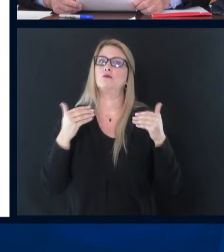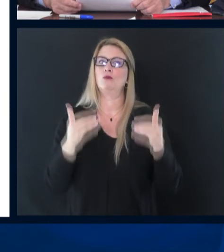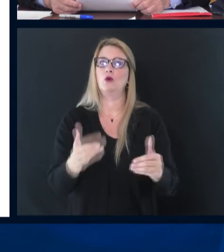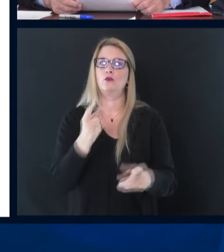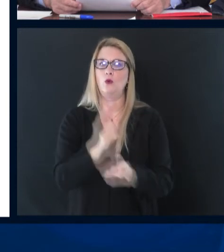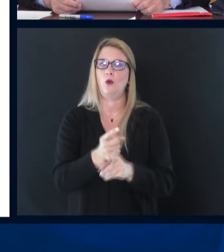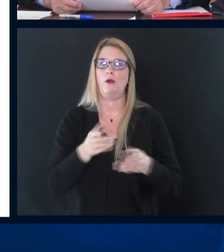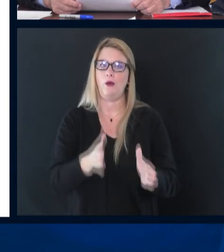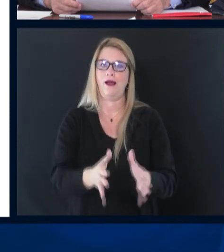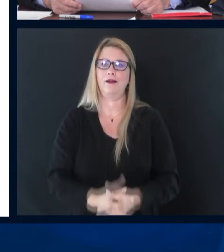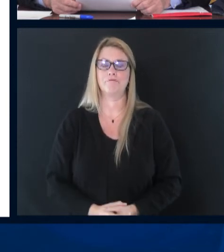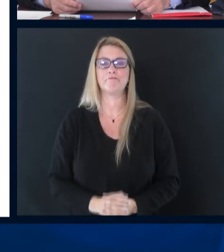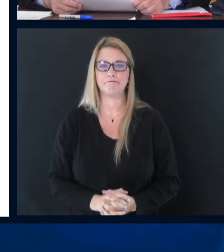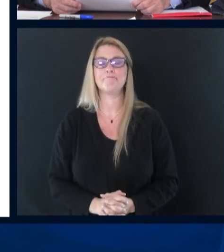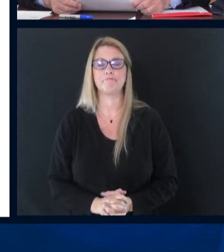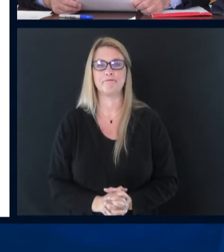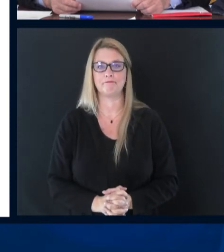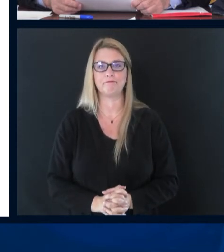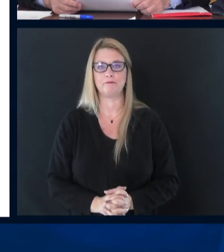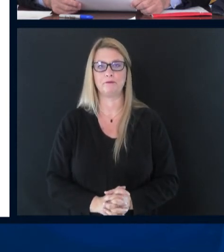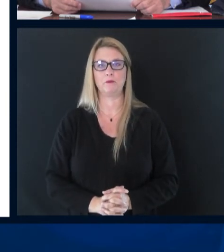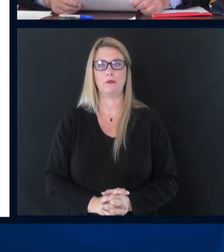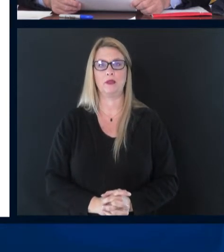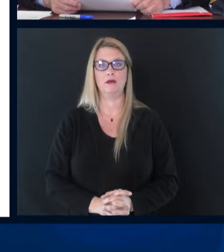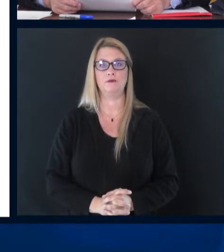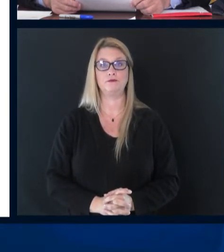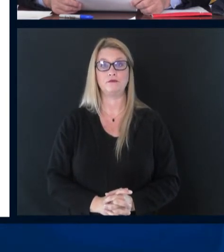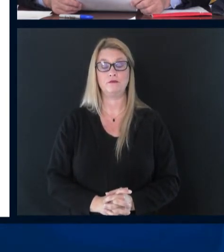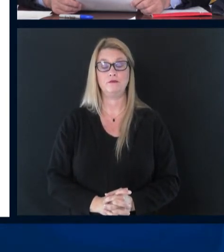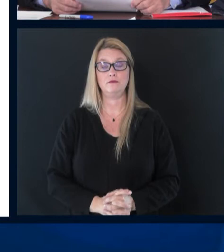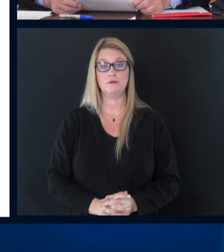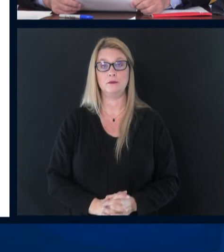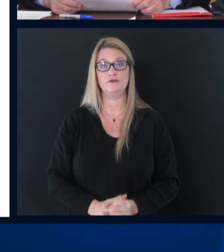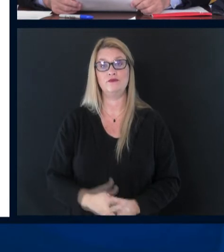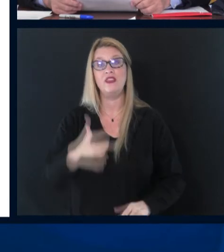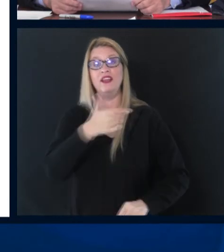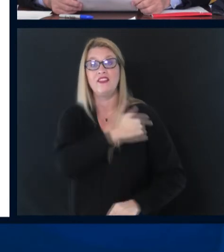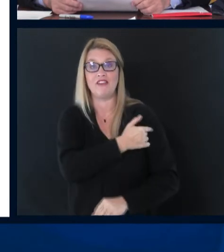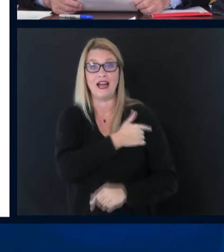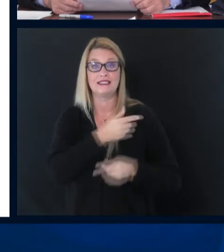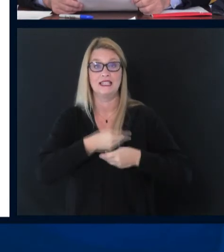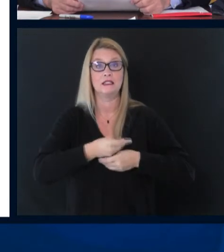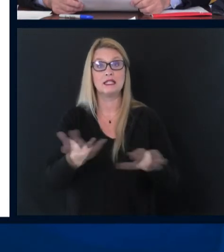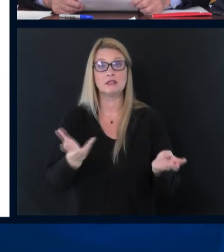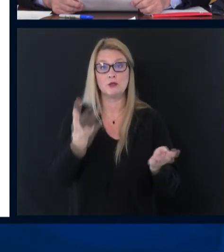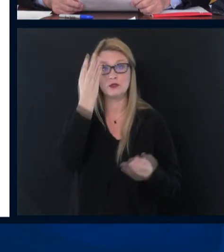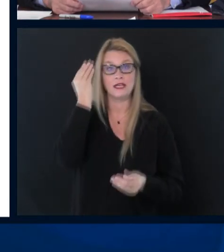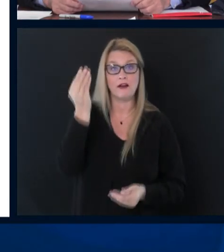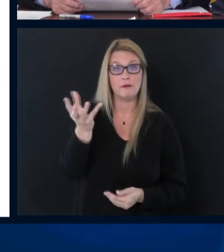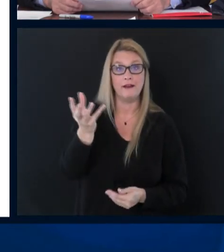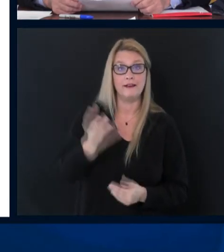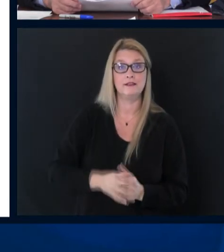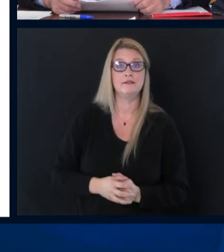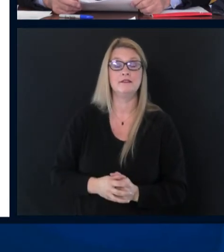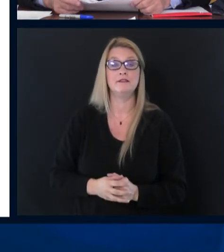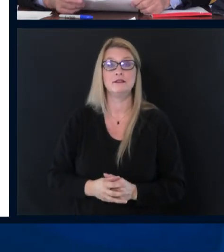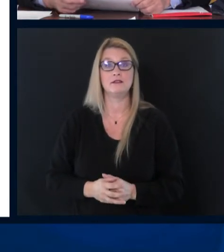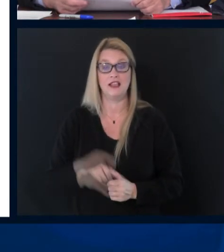anyway. As far as our vaccine distribution update, this week we're still